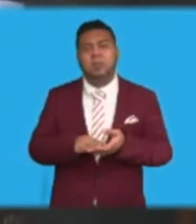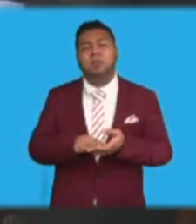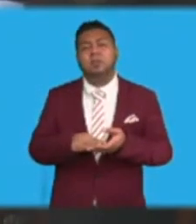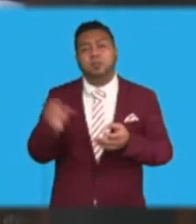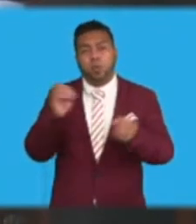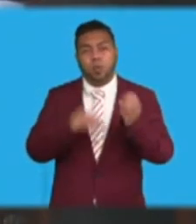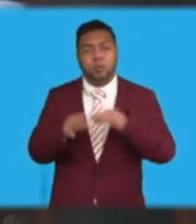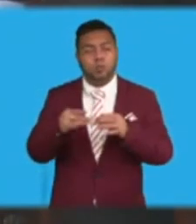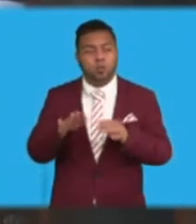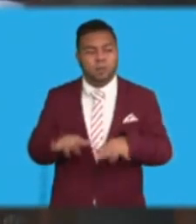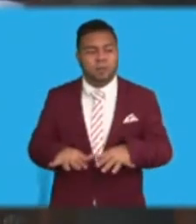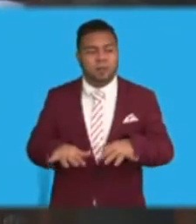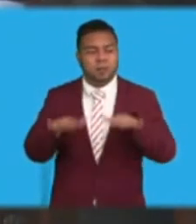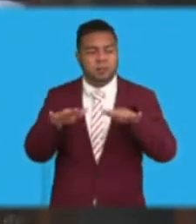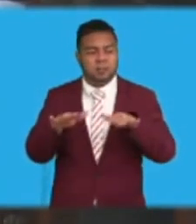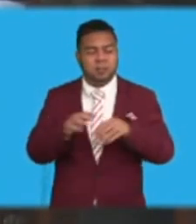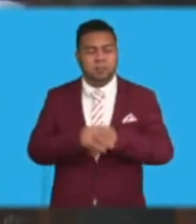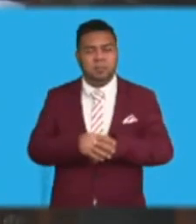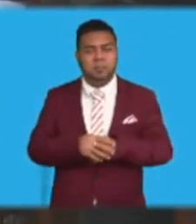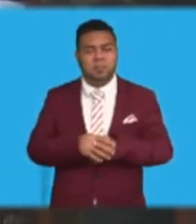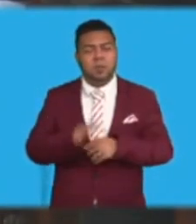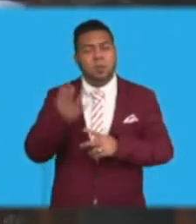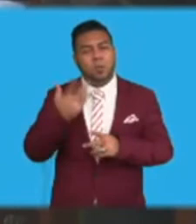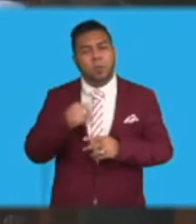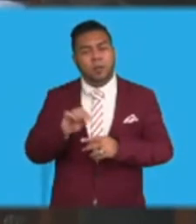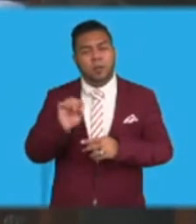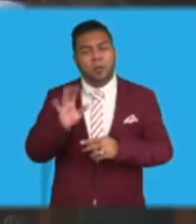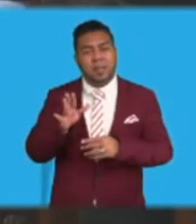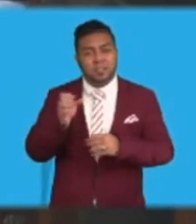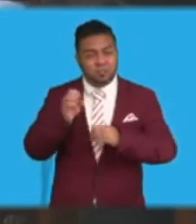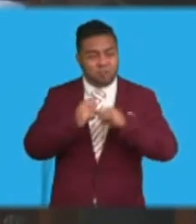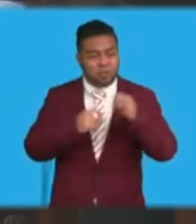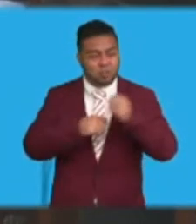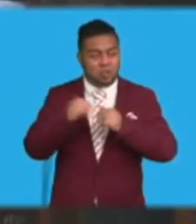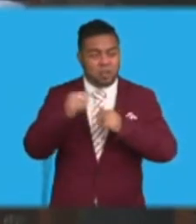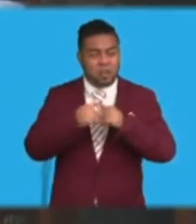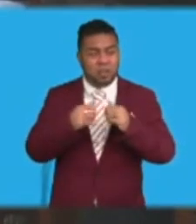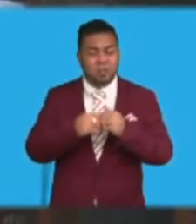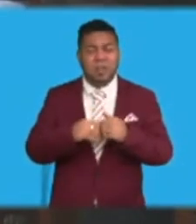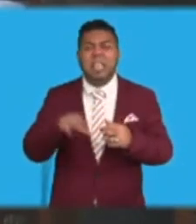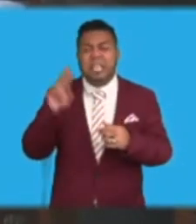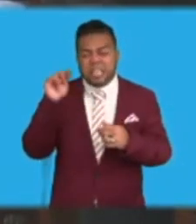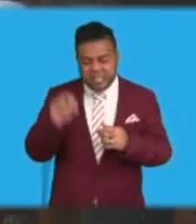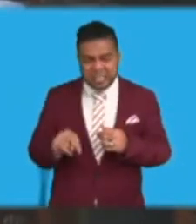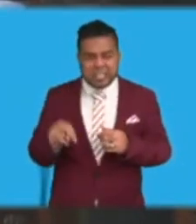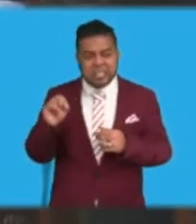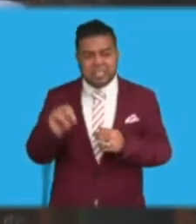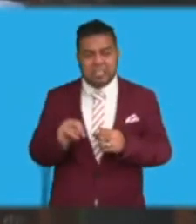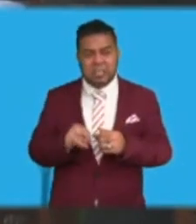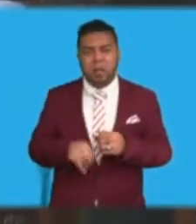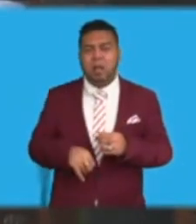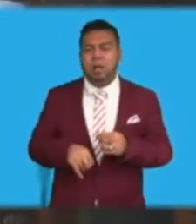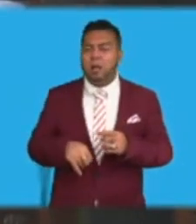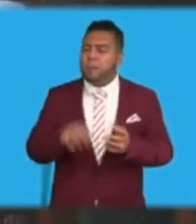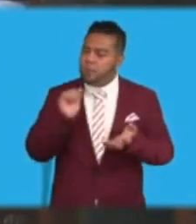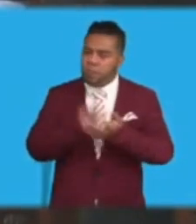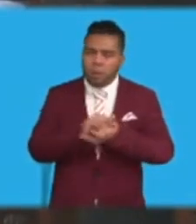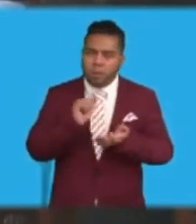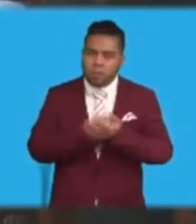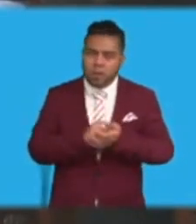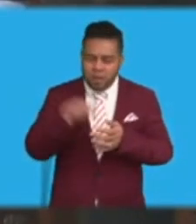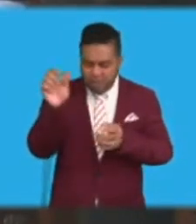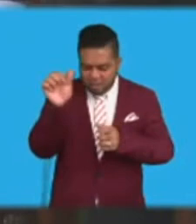a structure is supposed to be erected in a waterway, it requires, Madam Speaker, a detailed